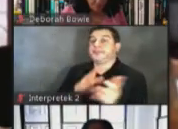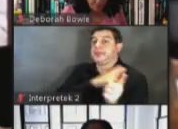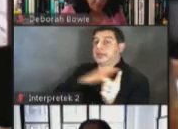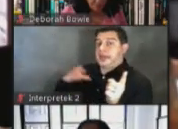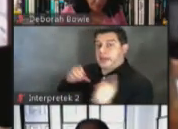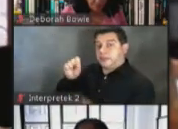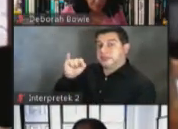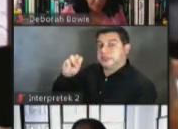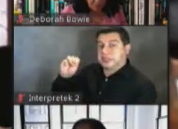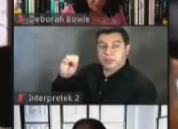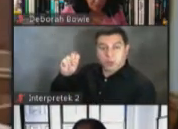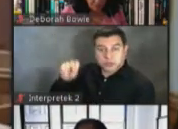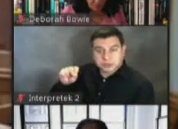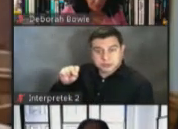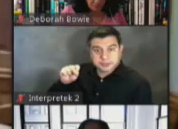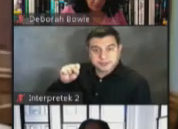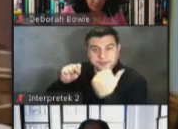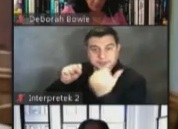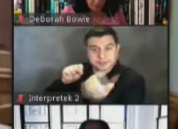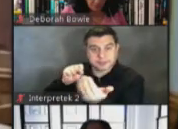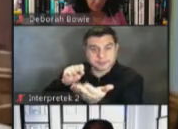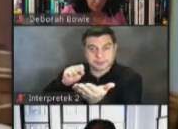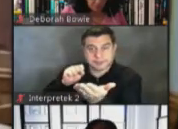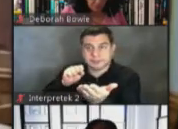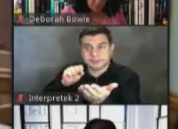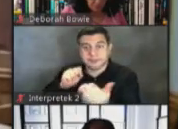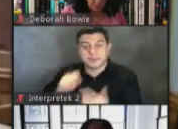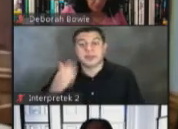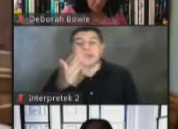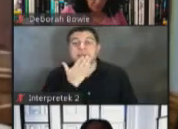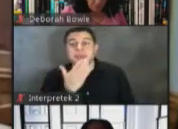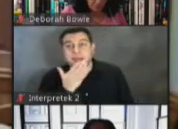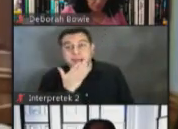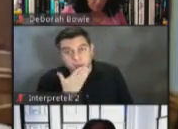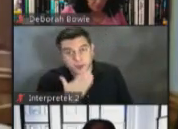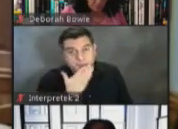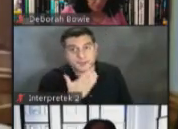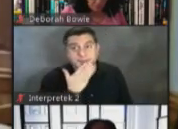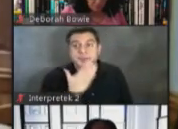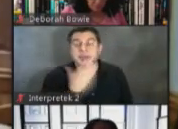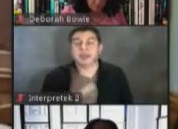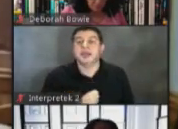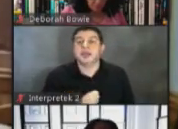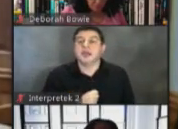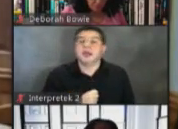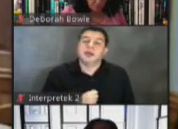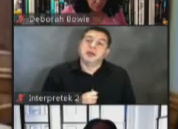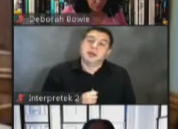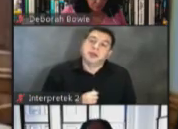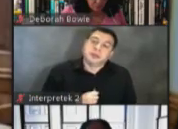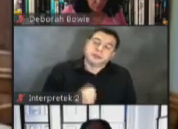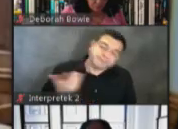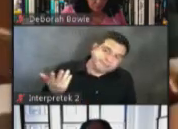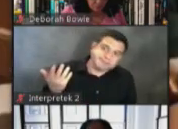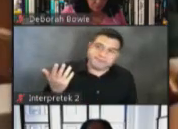I listened to the other commissioners, and we talked about that this confirmed or this is